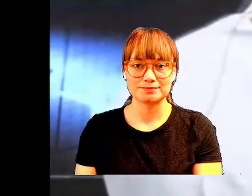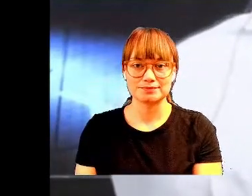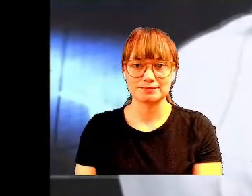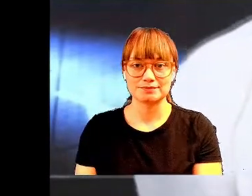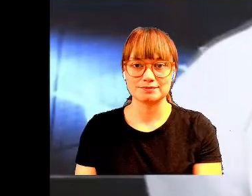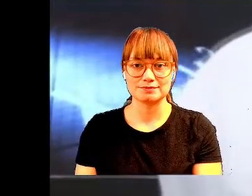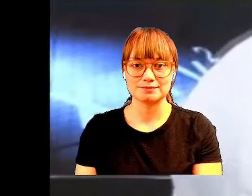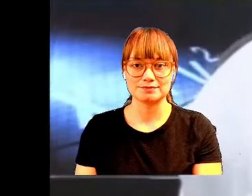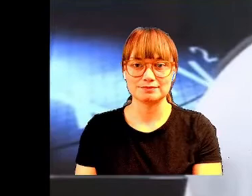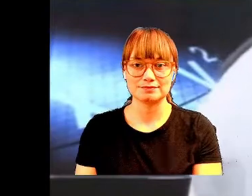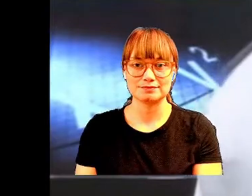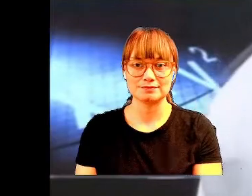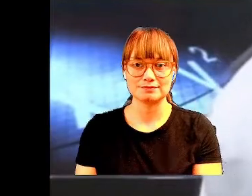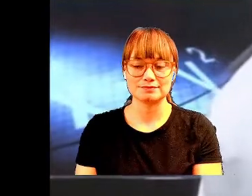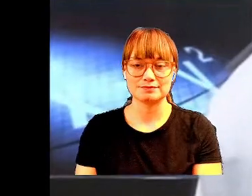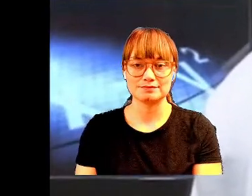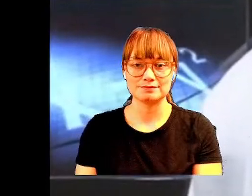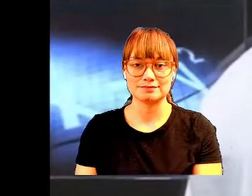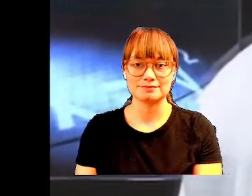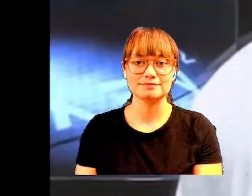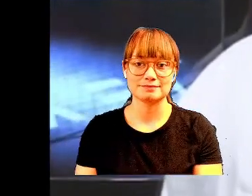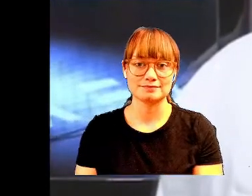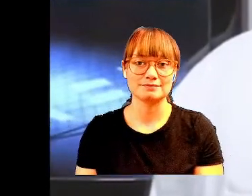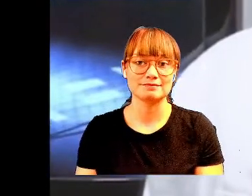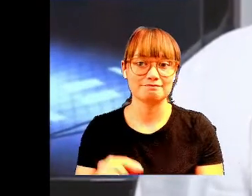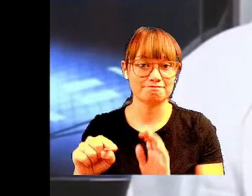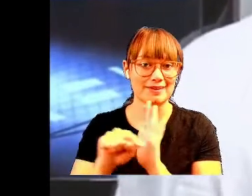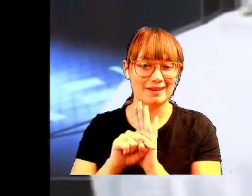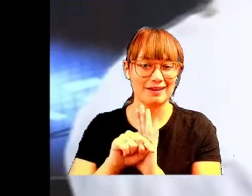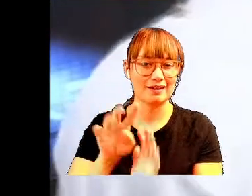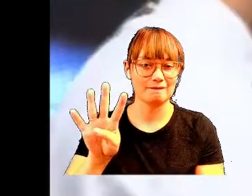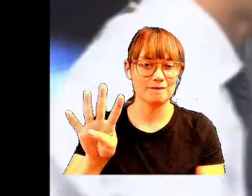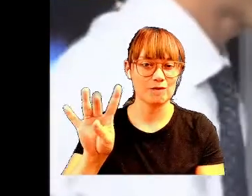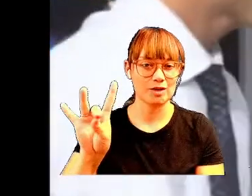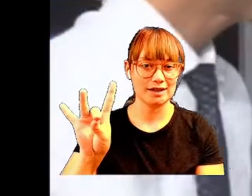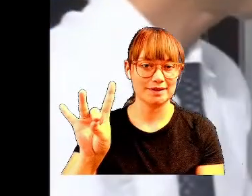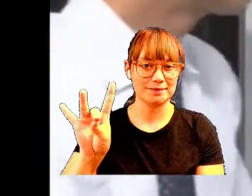-3 times 16 is -48.